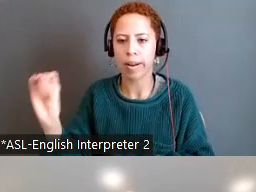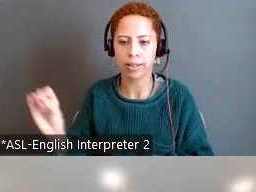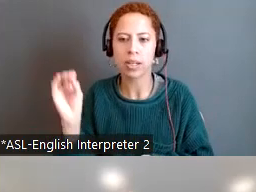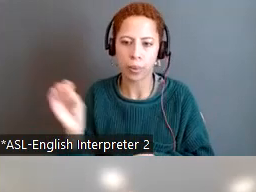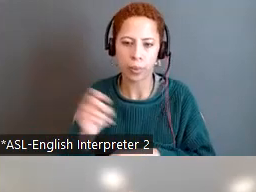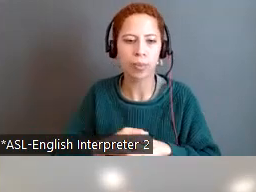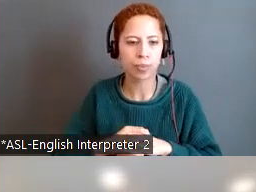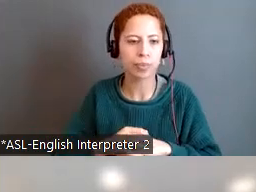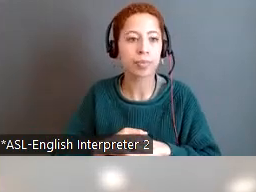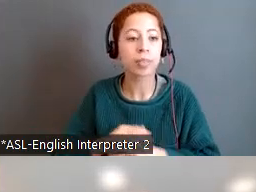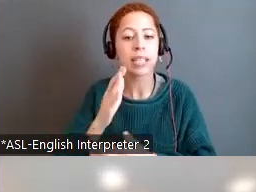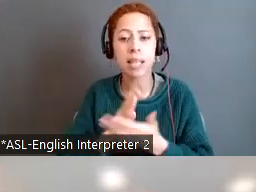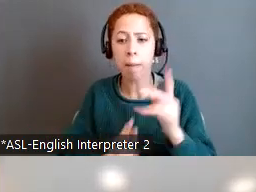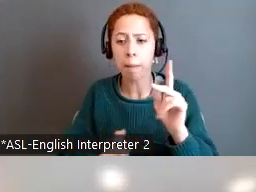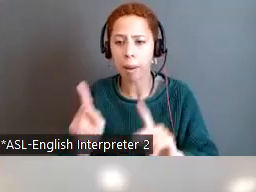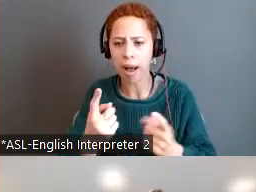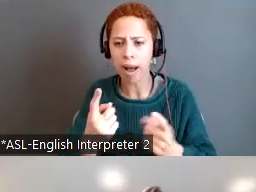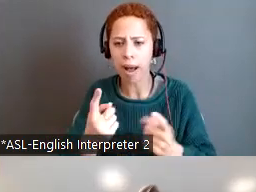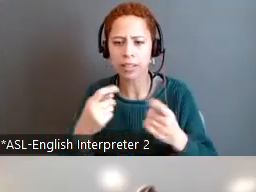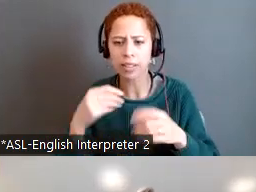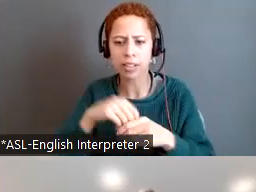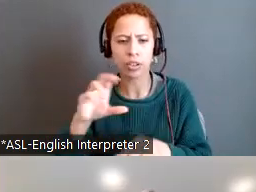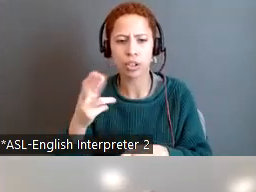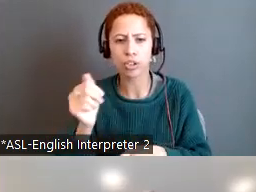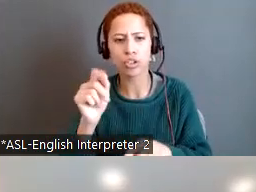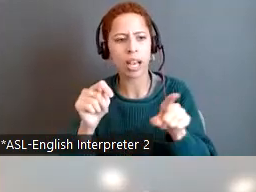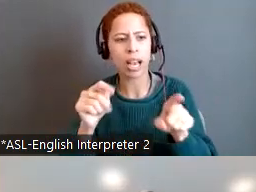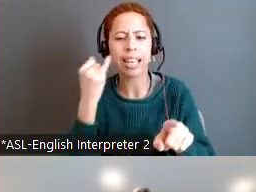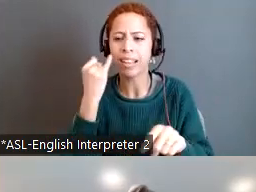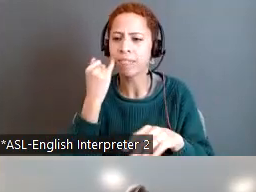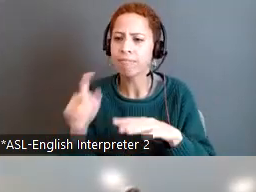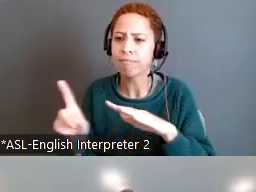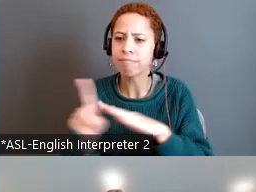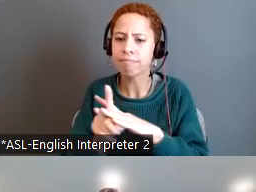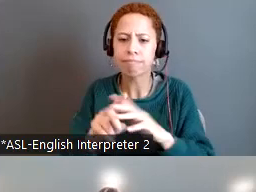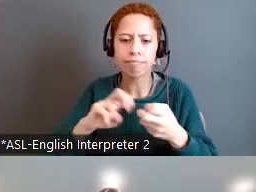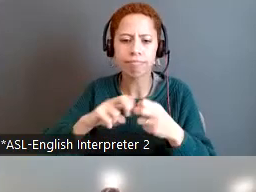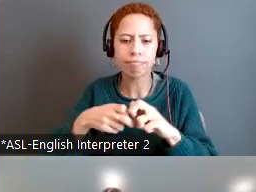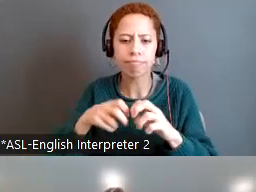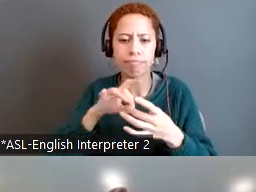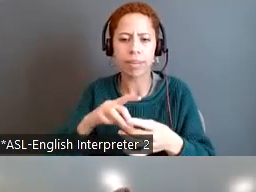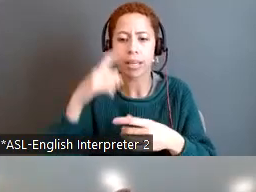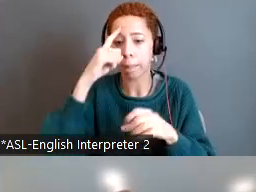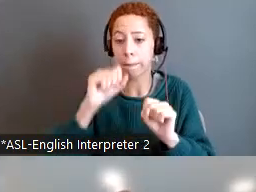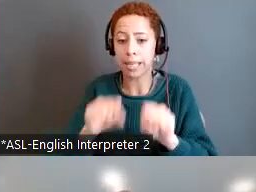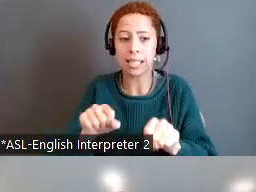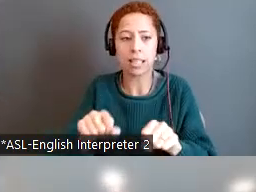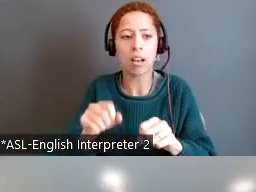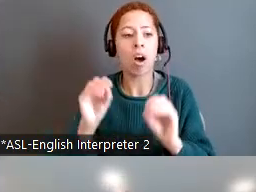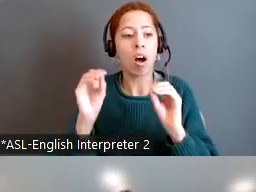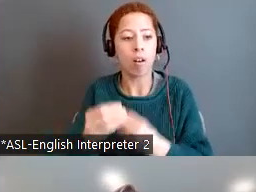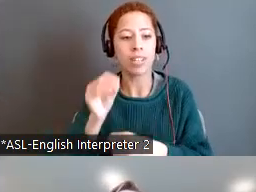Some people were asking in the chat box around what to do if there's issues around capacity. The Office for the Public Guardian